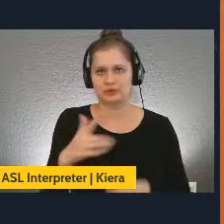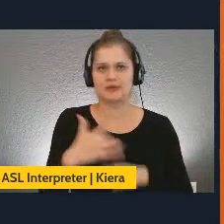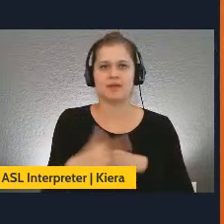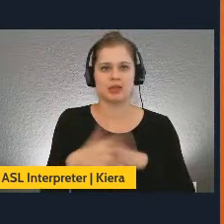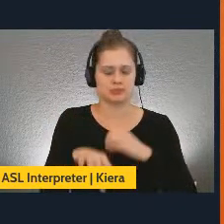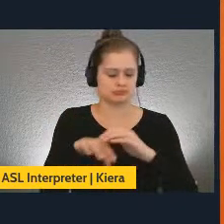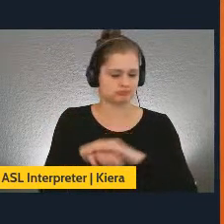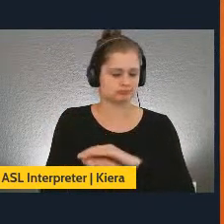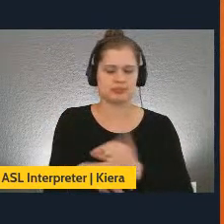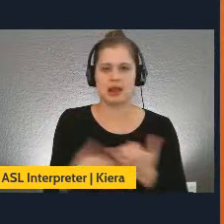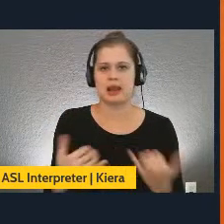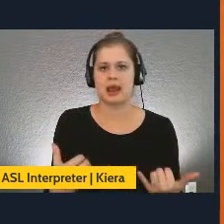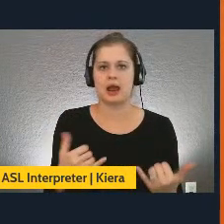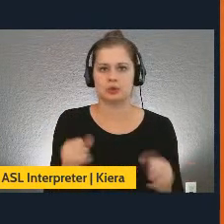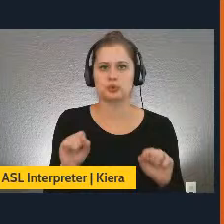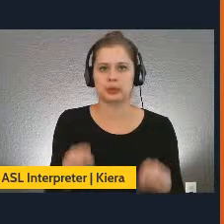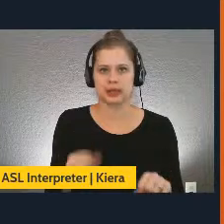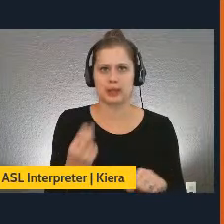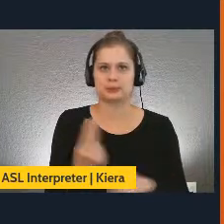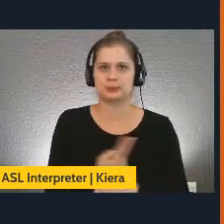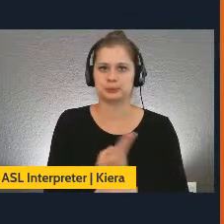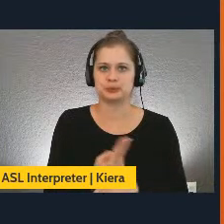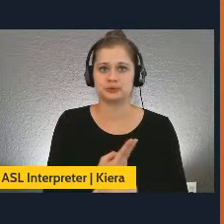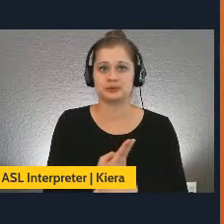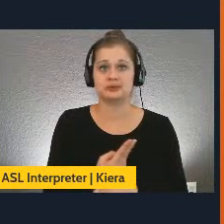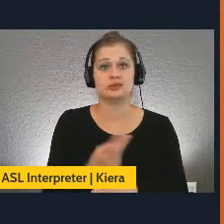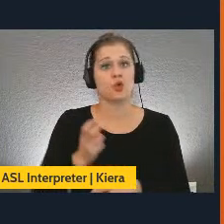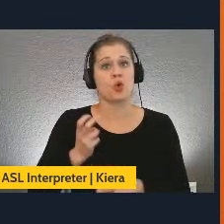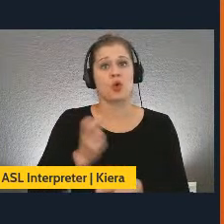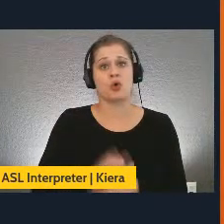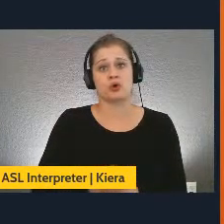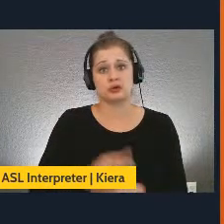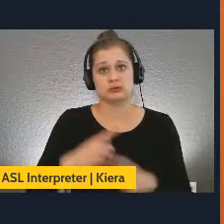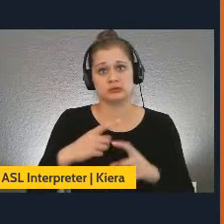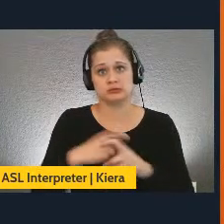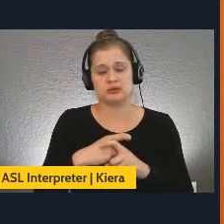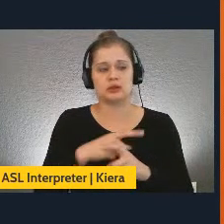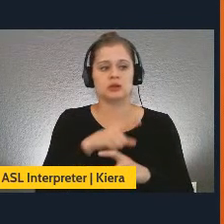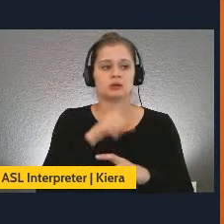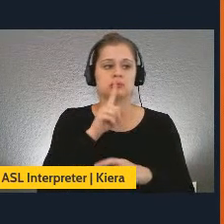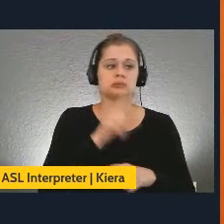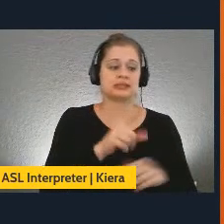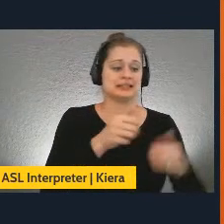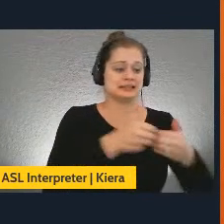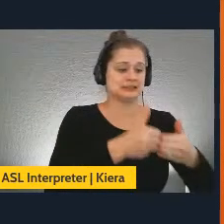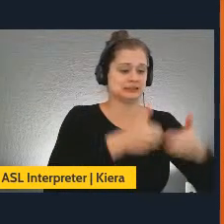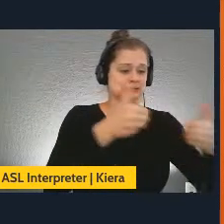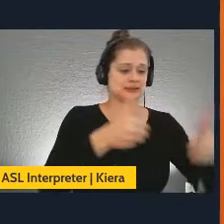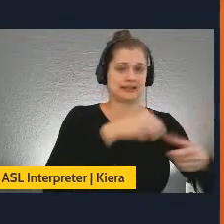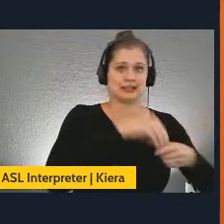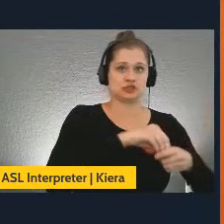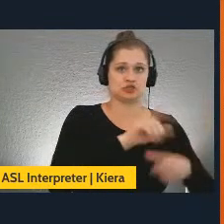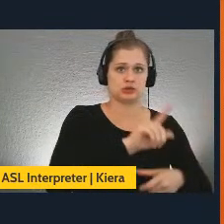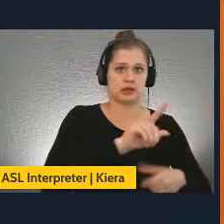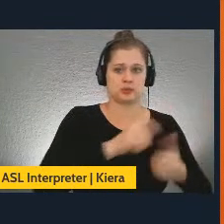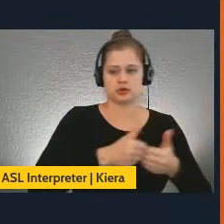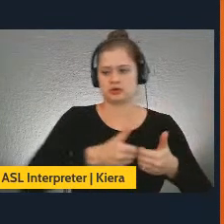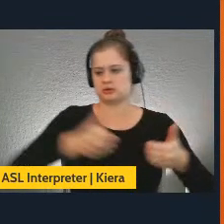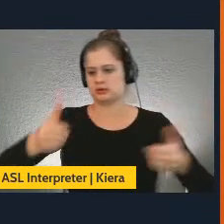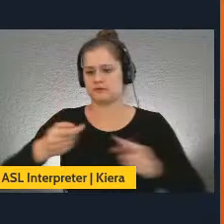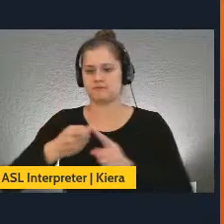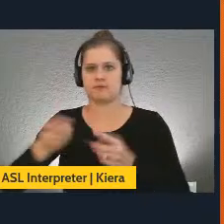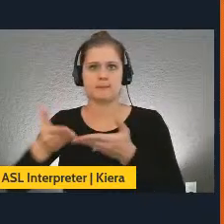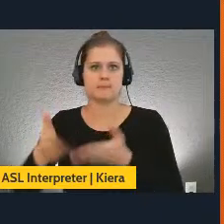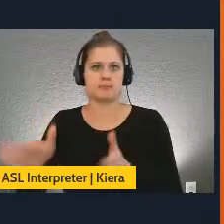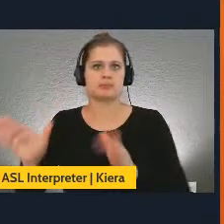already use it. The tricky part was actually splitting the internal from public. Yeah, as you might